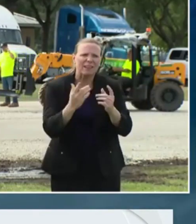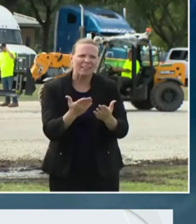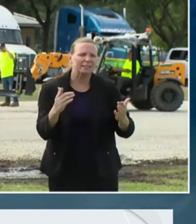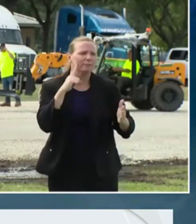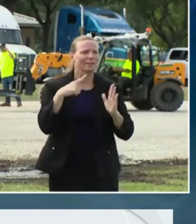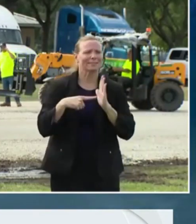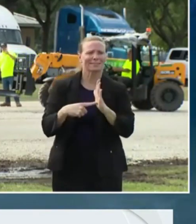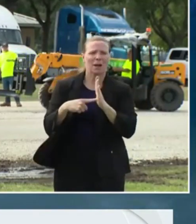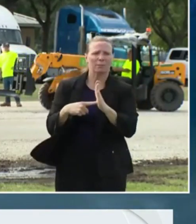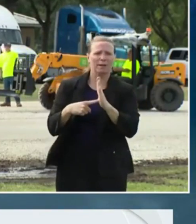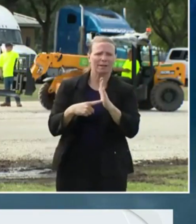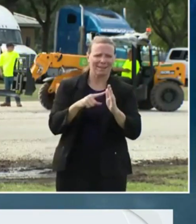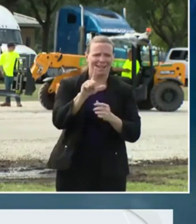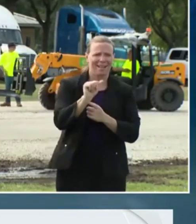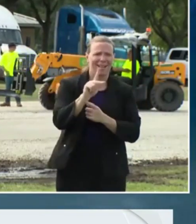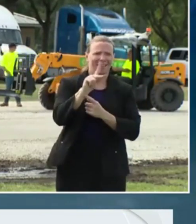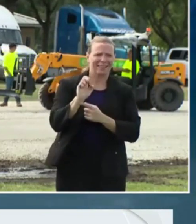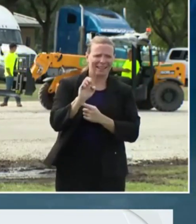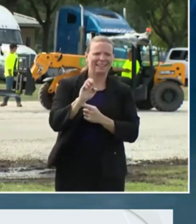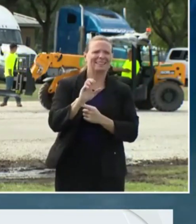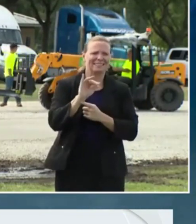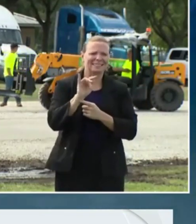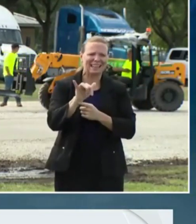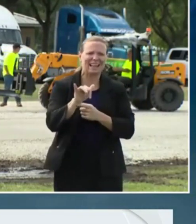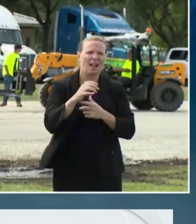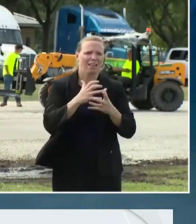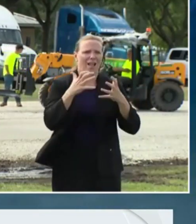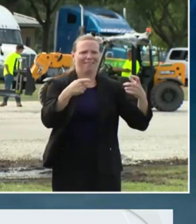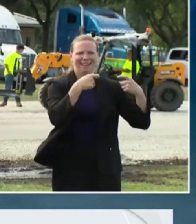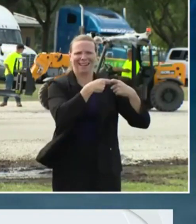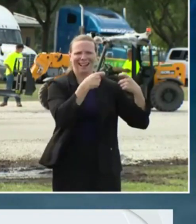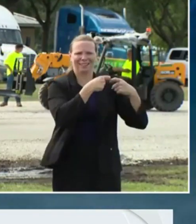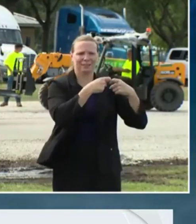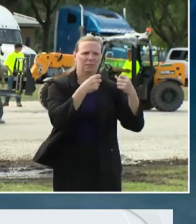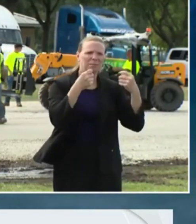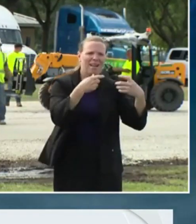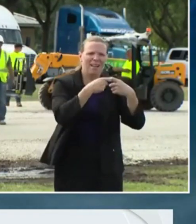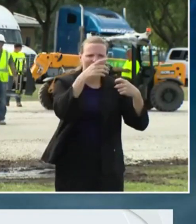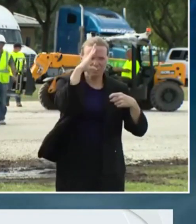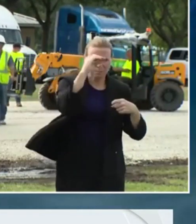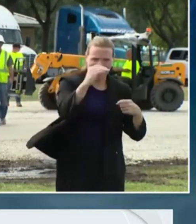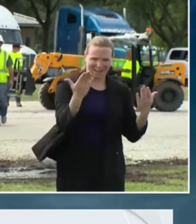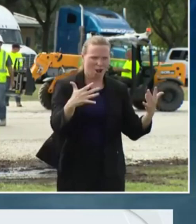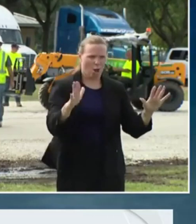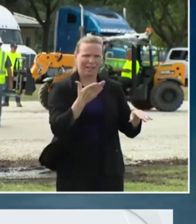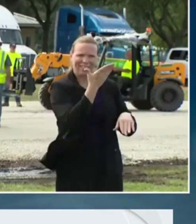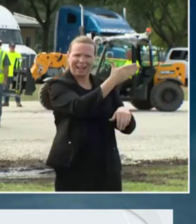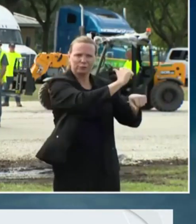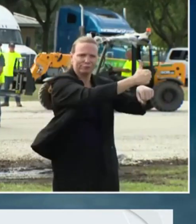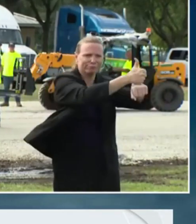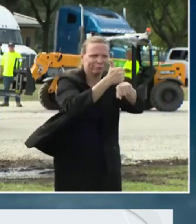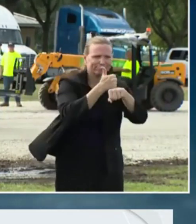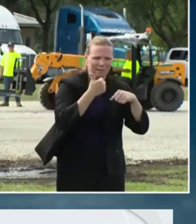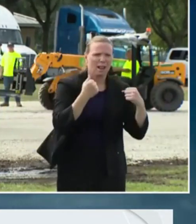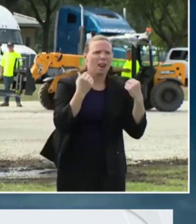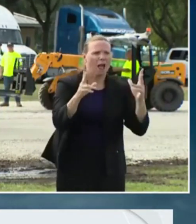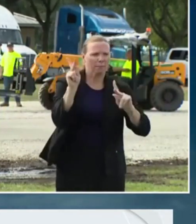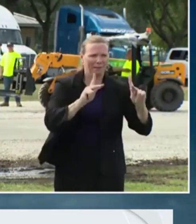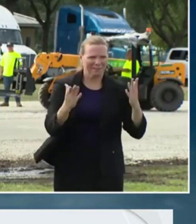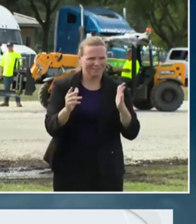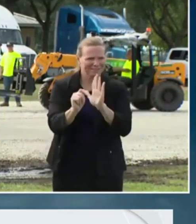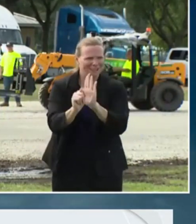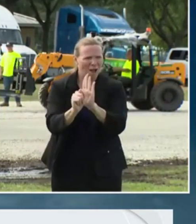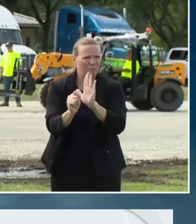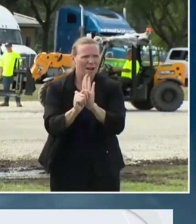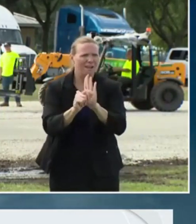Lake City, you got a lot of the utility linemen there that are staged. We've had a lot of people staged in the Tampa Bay area for utility and